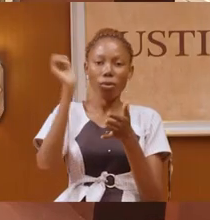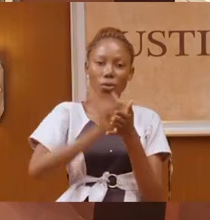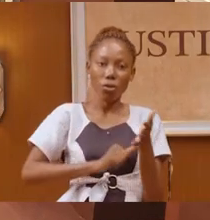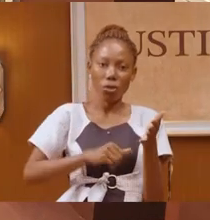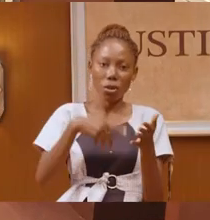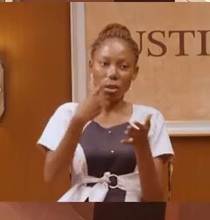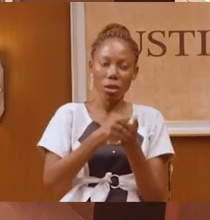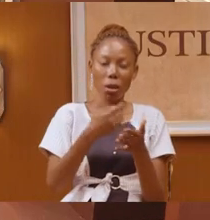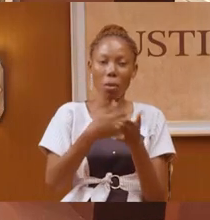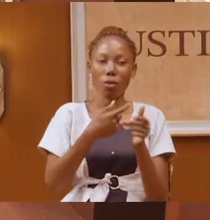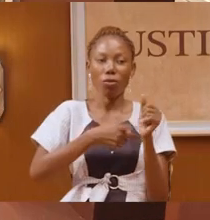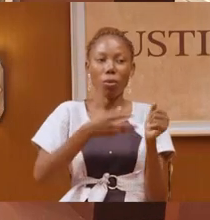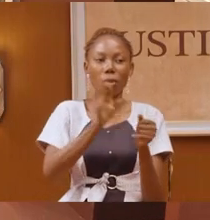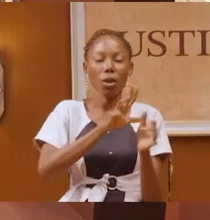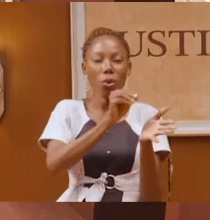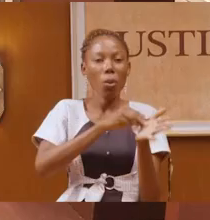paying the money.